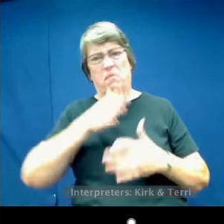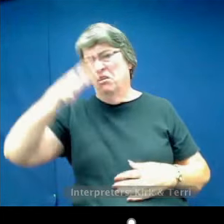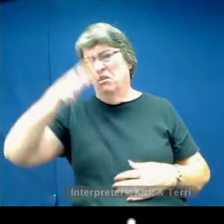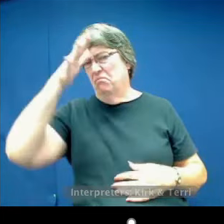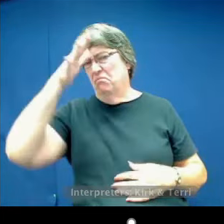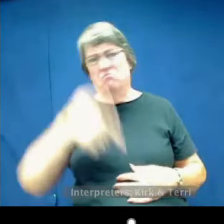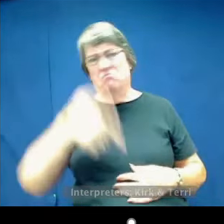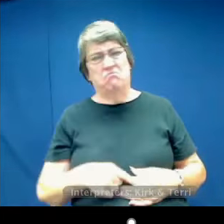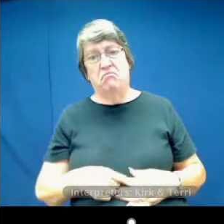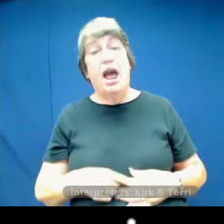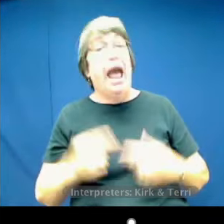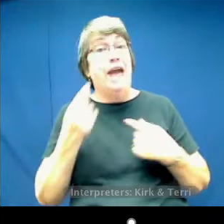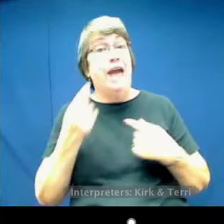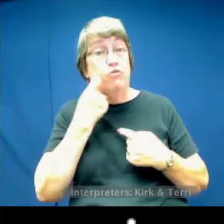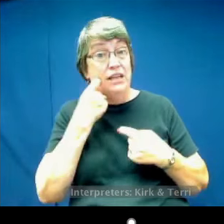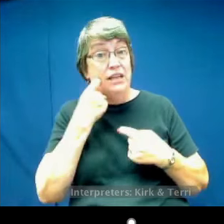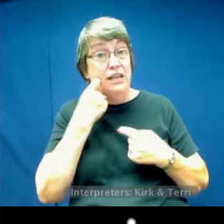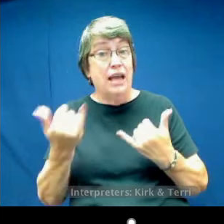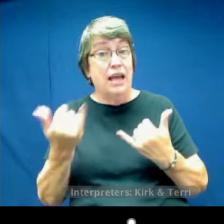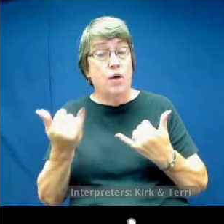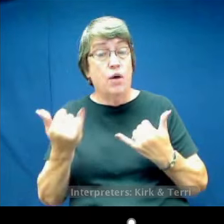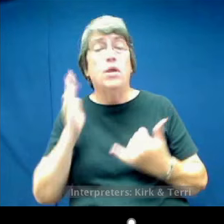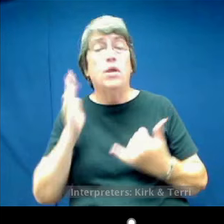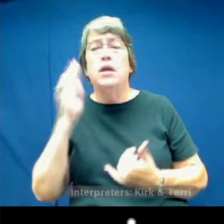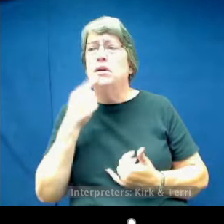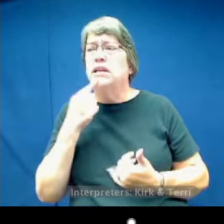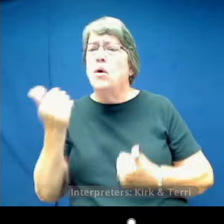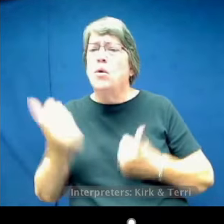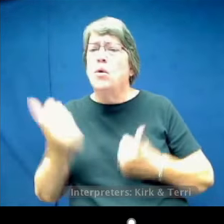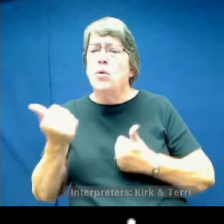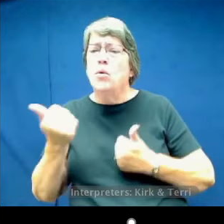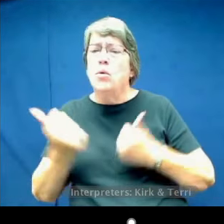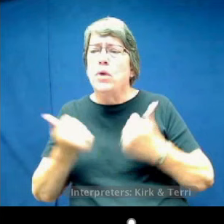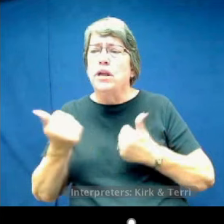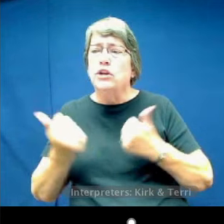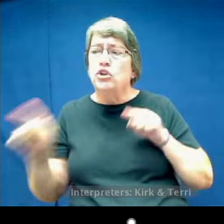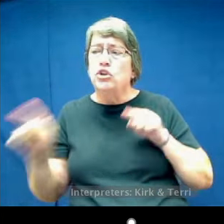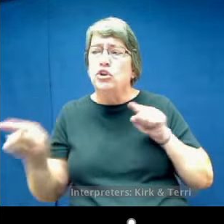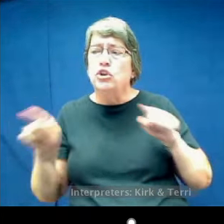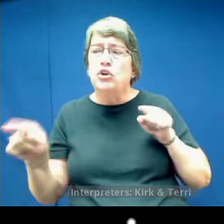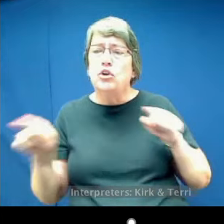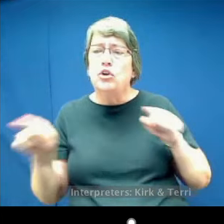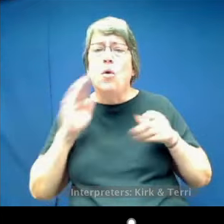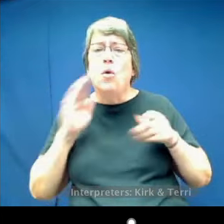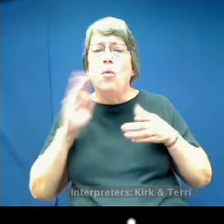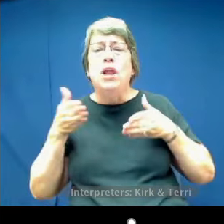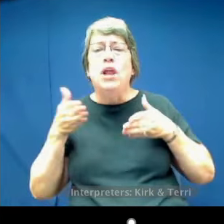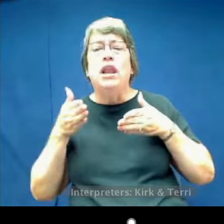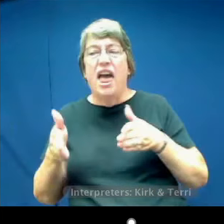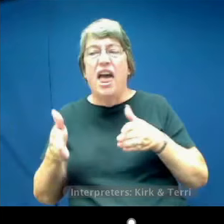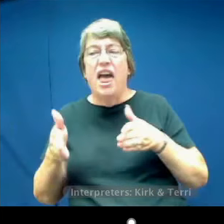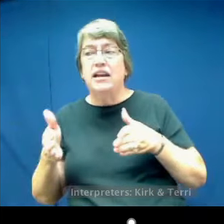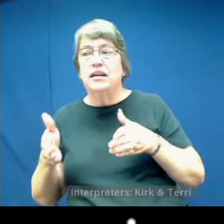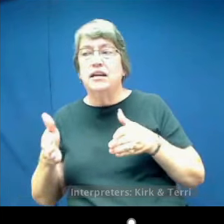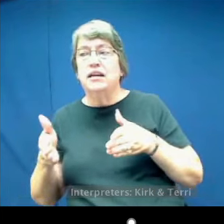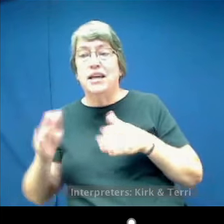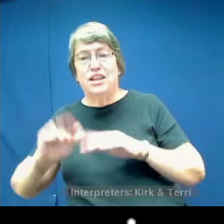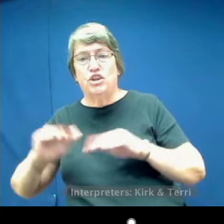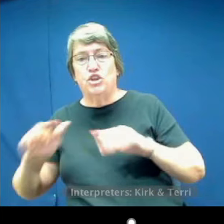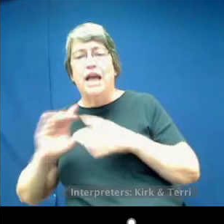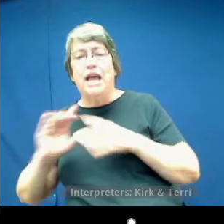in recent years, is which parent is most likely to allow the child to continue in his or her relationship with the other party,